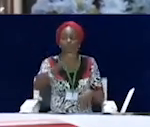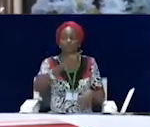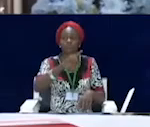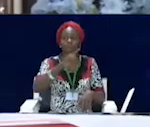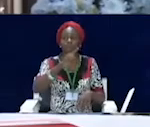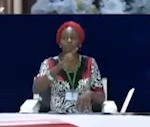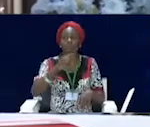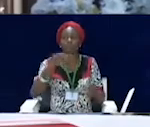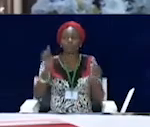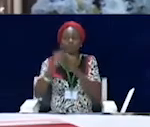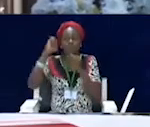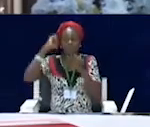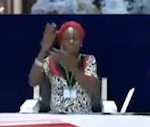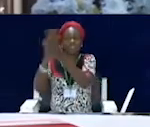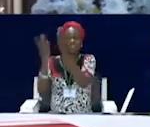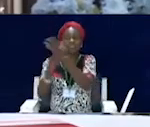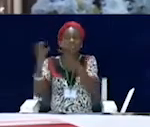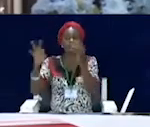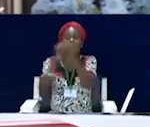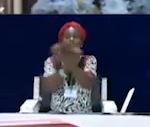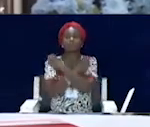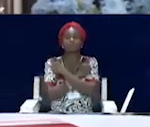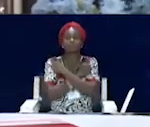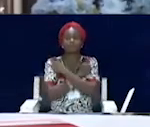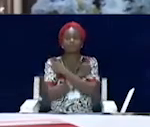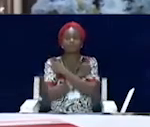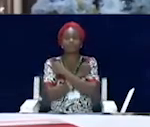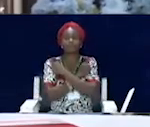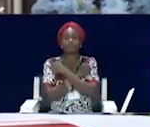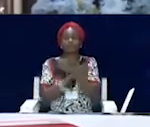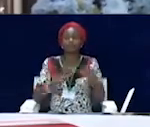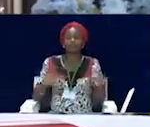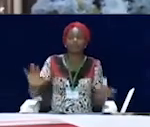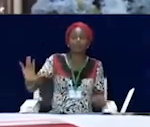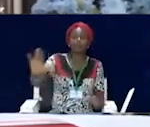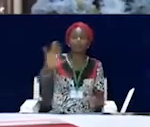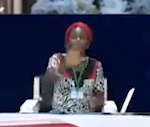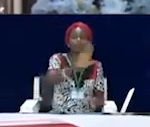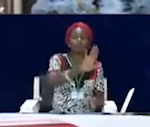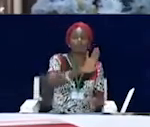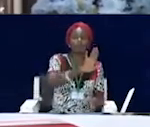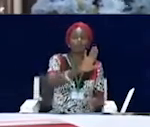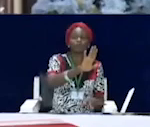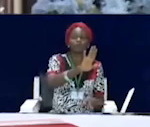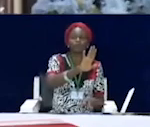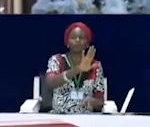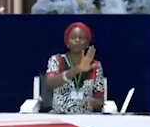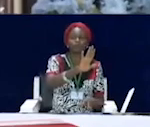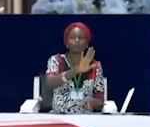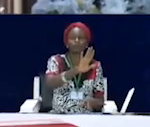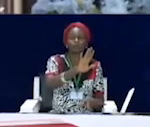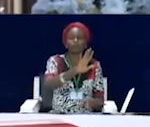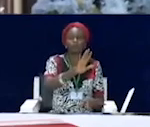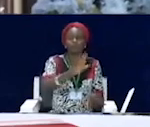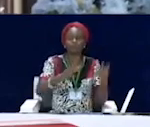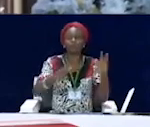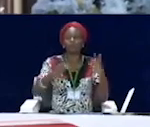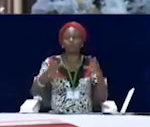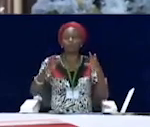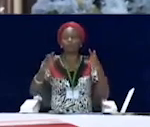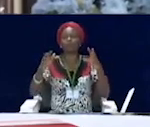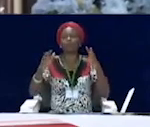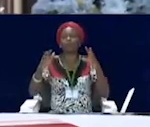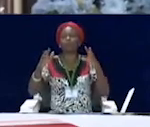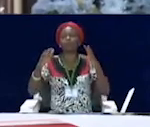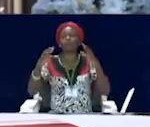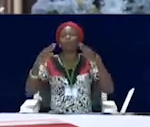with His hand of love, your entire system becomes